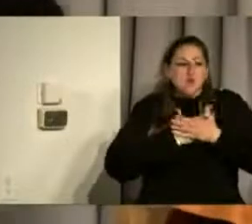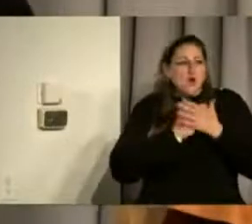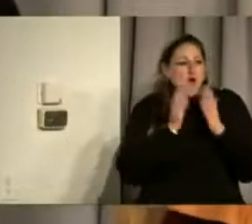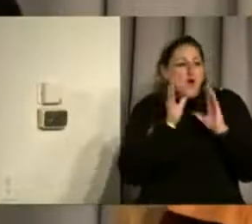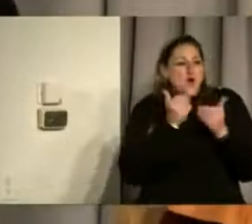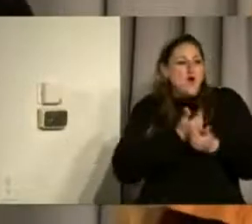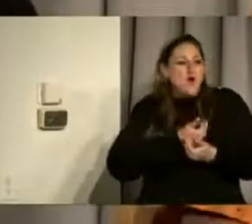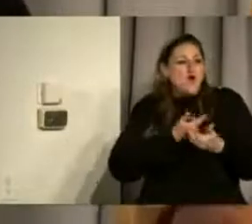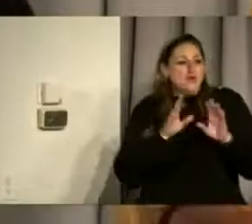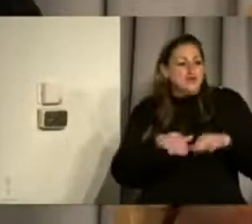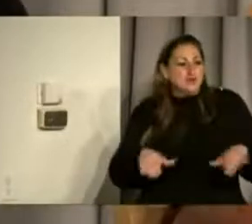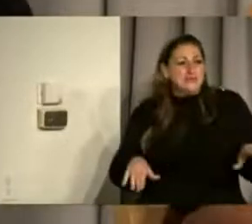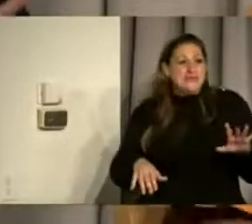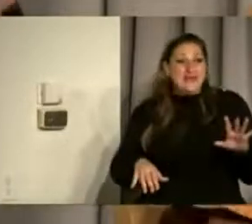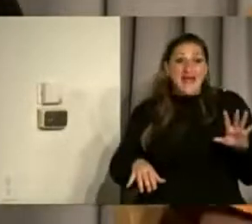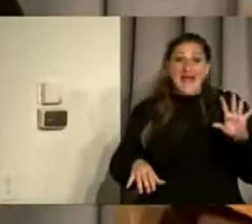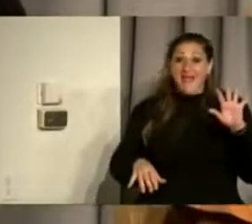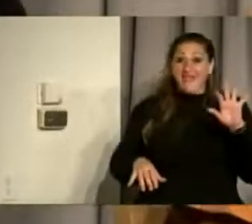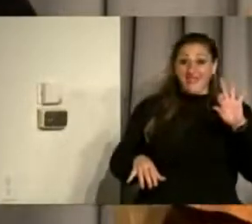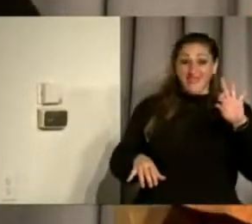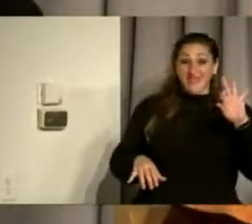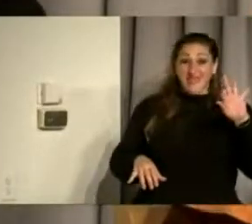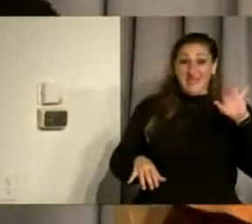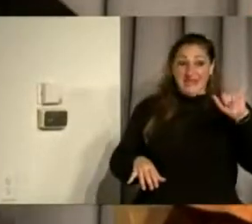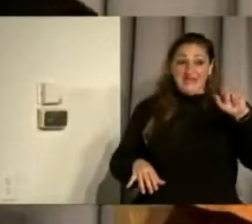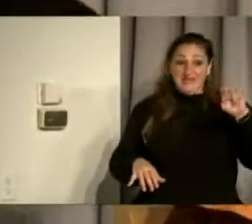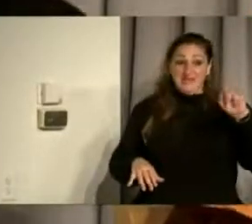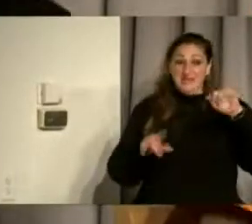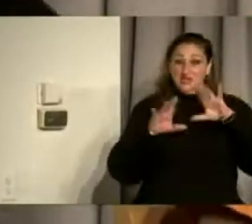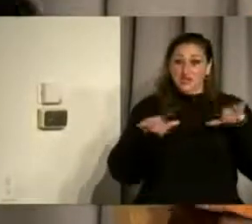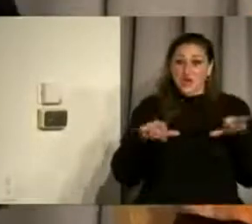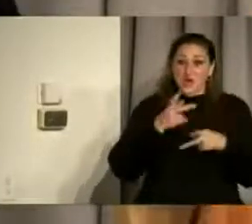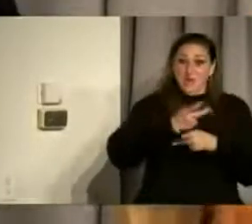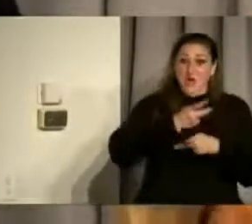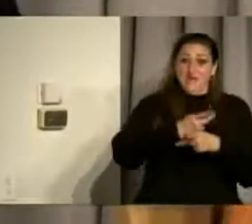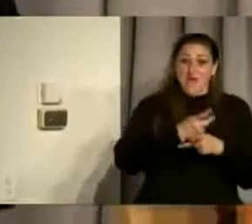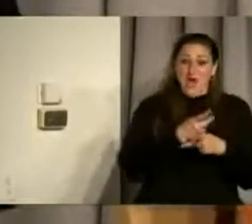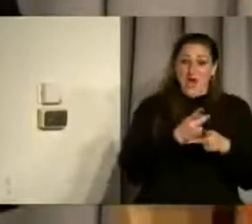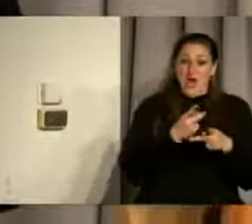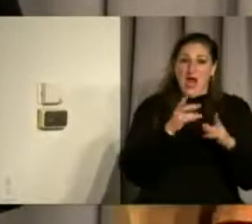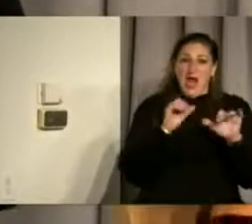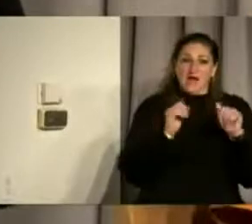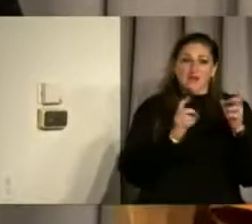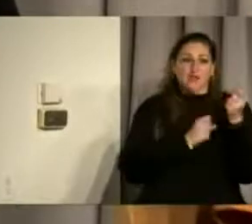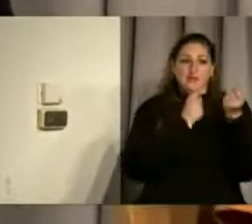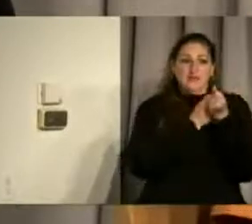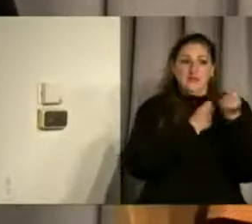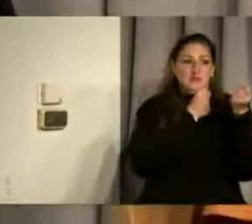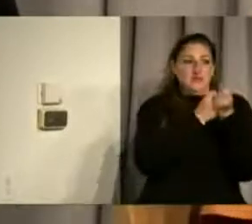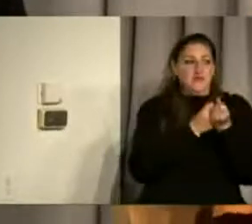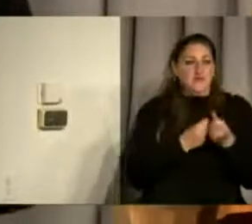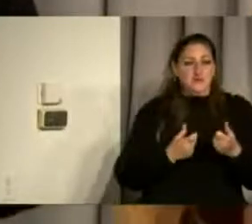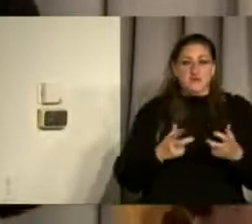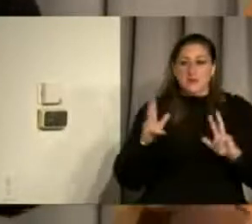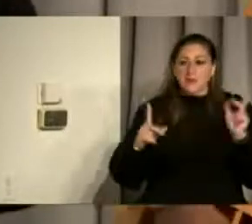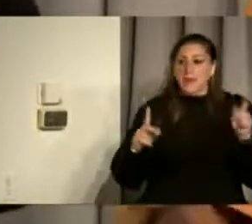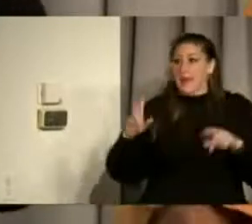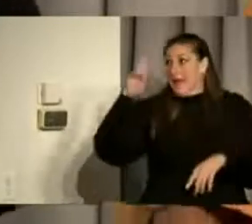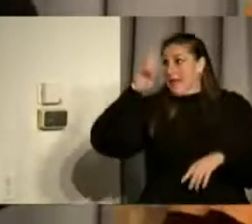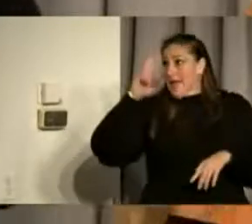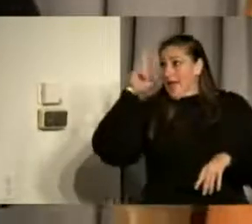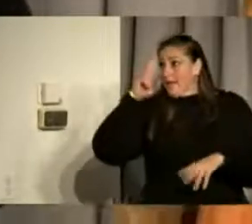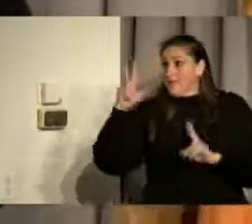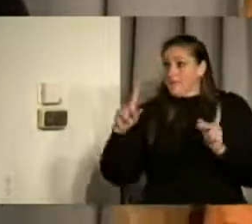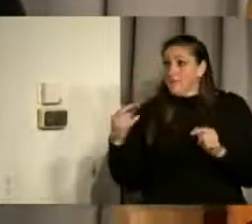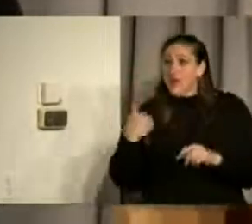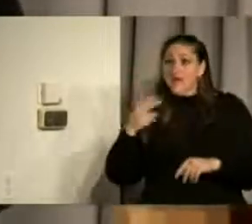Child Welfare Act should be reinforced. And just like the Catholic people have Catholic homes,